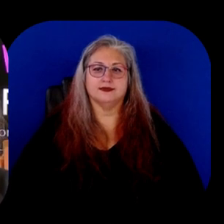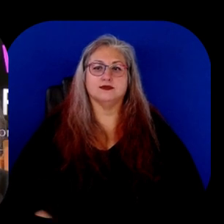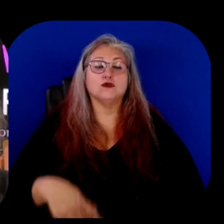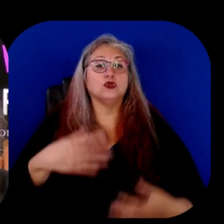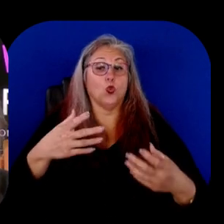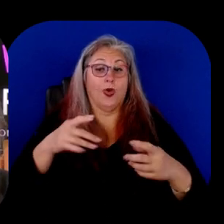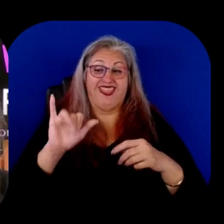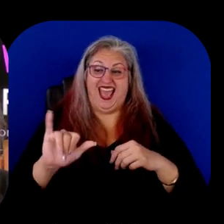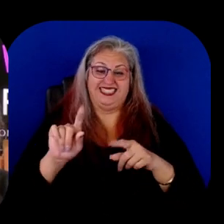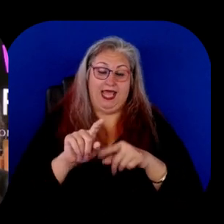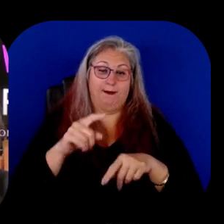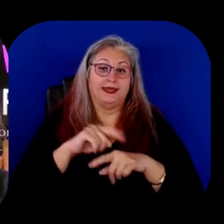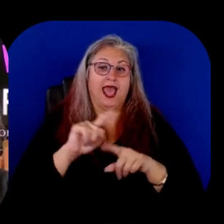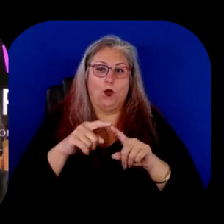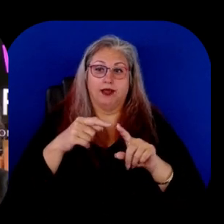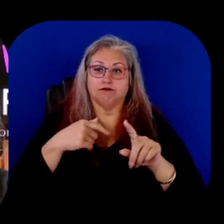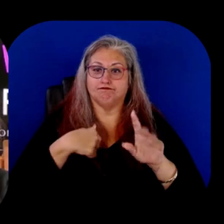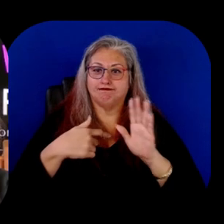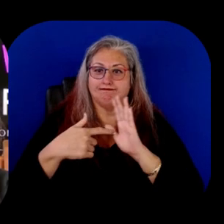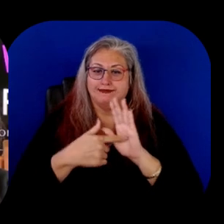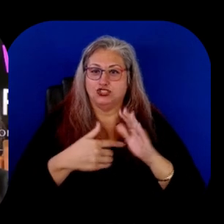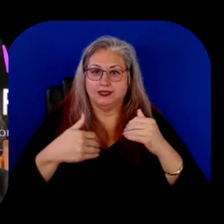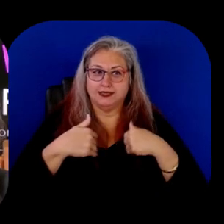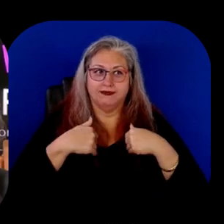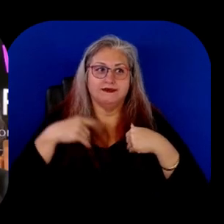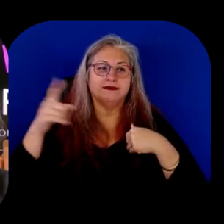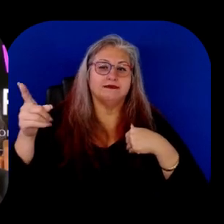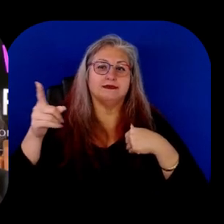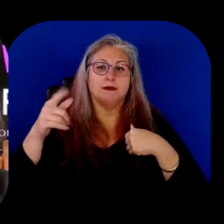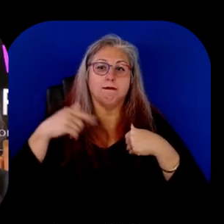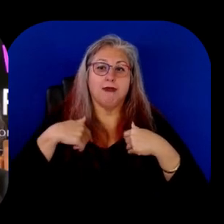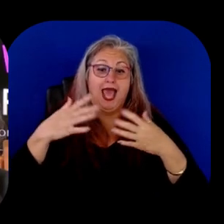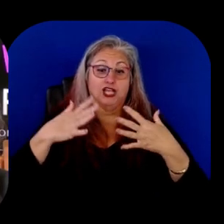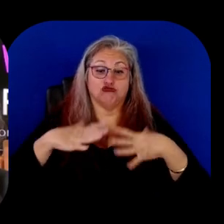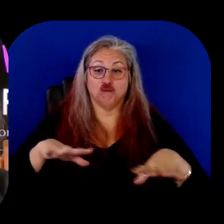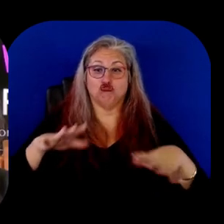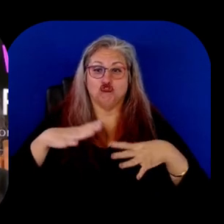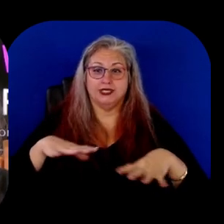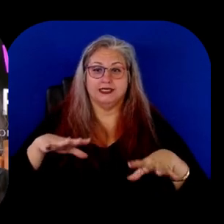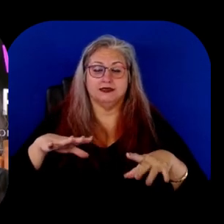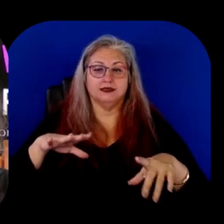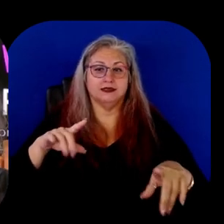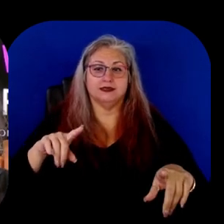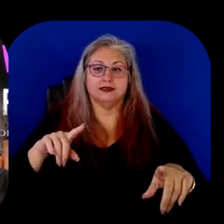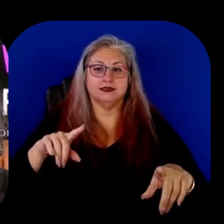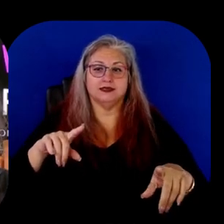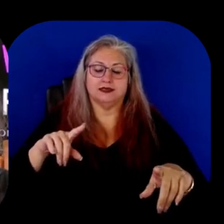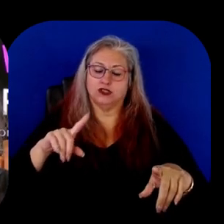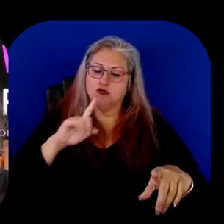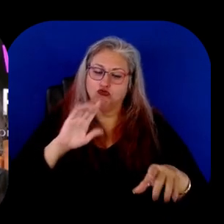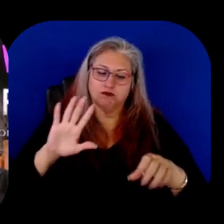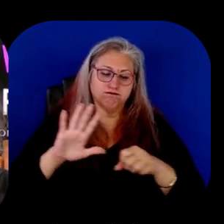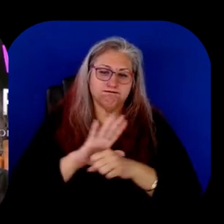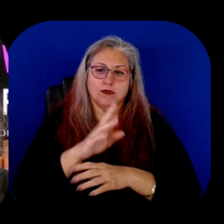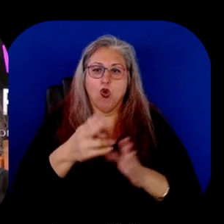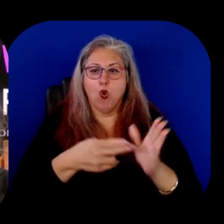On that day of the exhibition, my dress was purely authentic